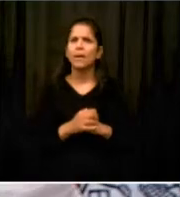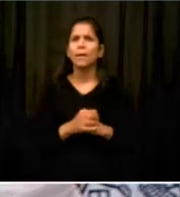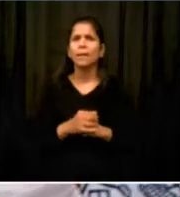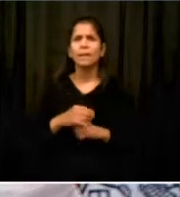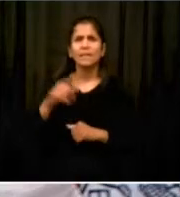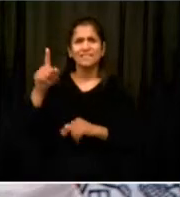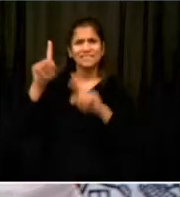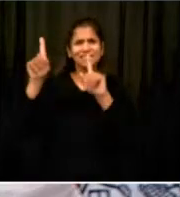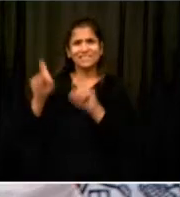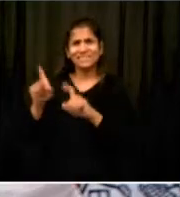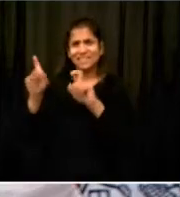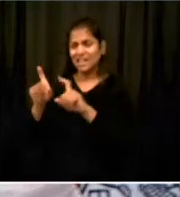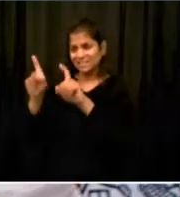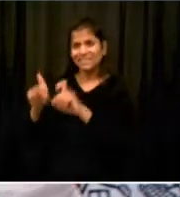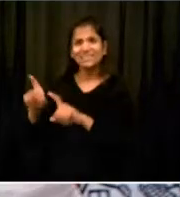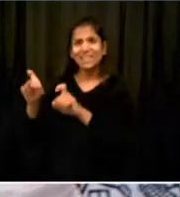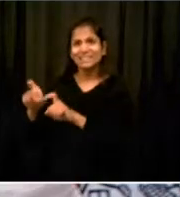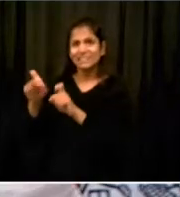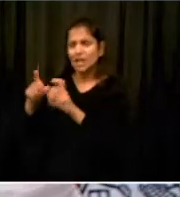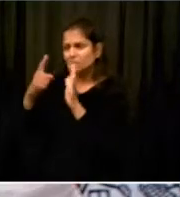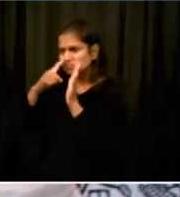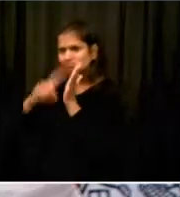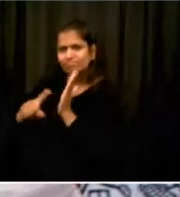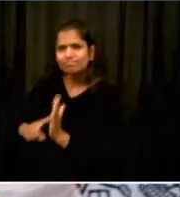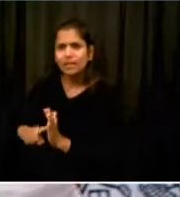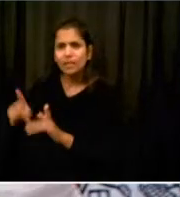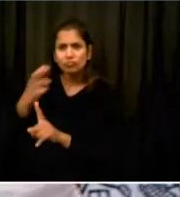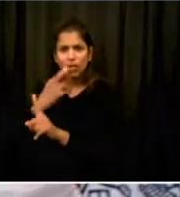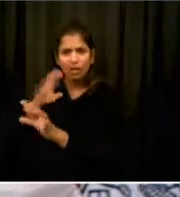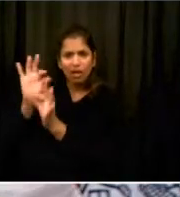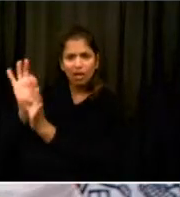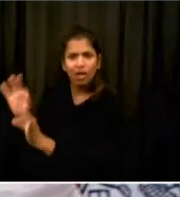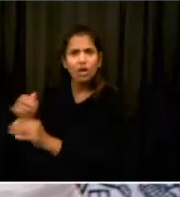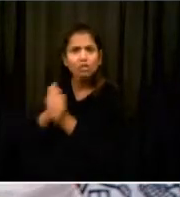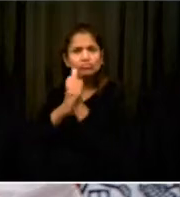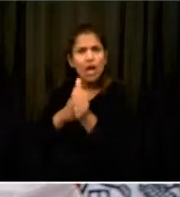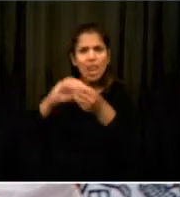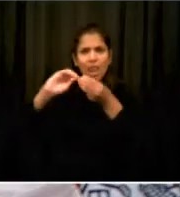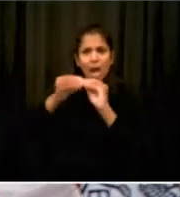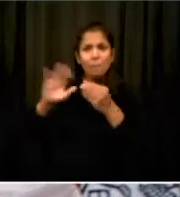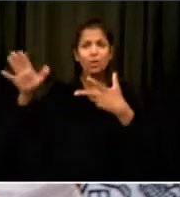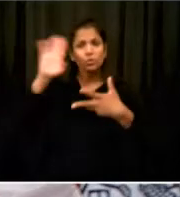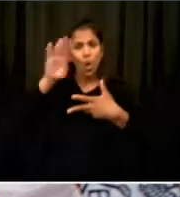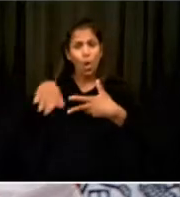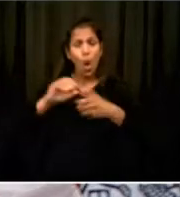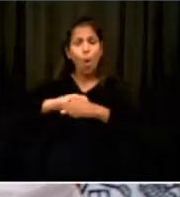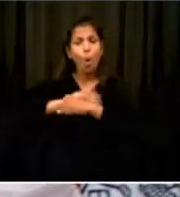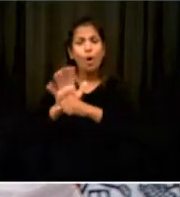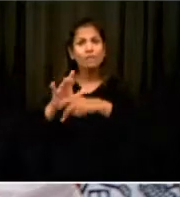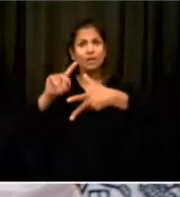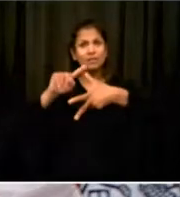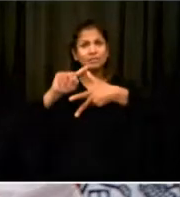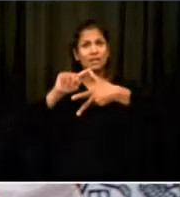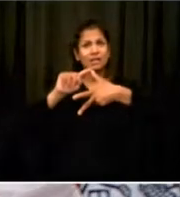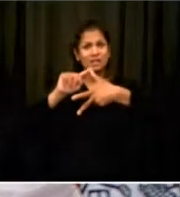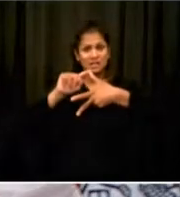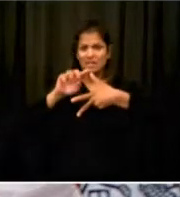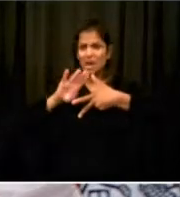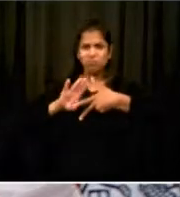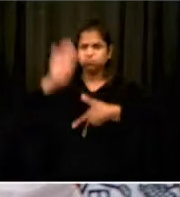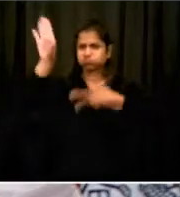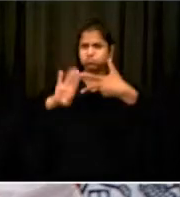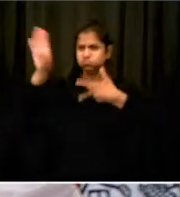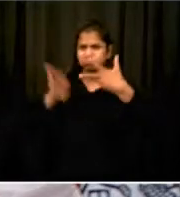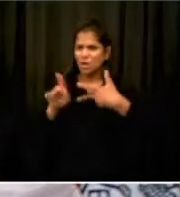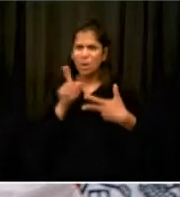drinking? Yeah, let's go over the bigger facts because I think it's important. So the last 24 hours, the